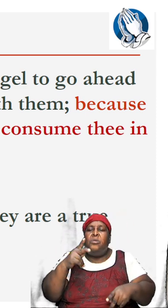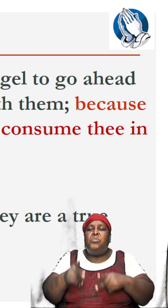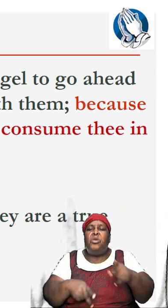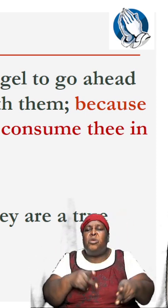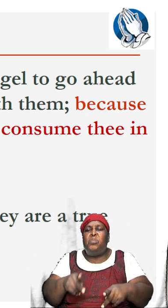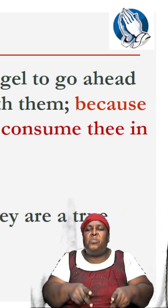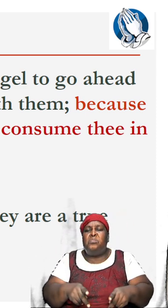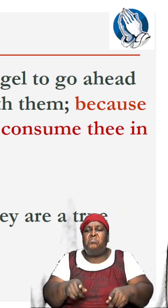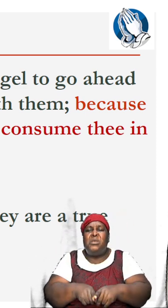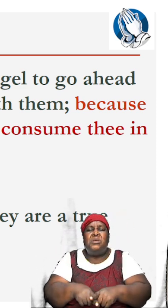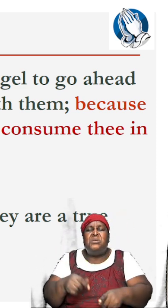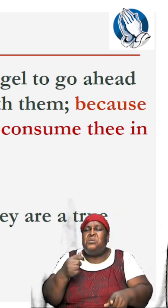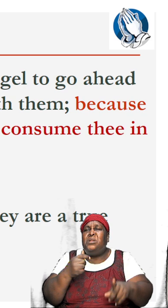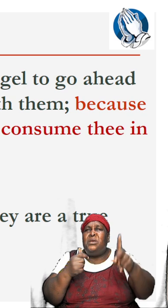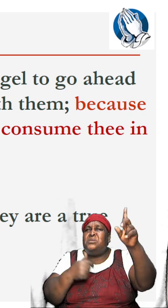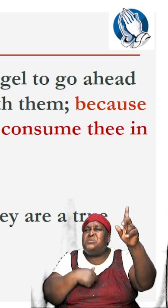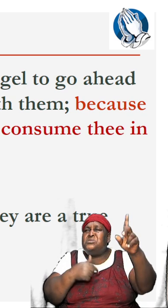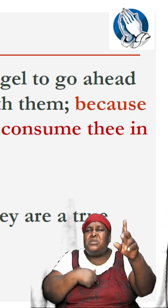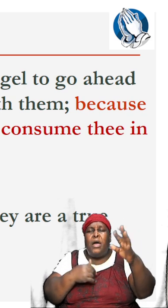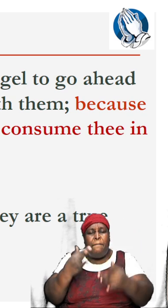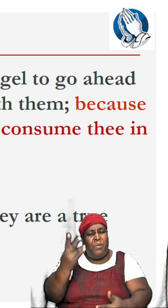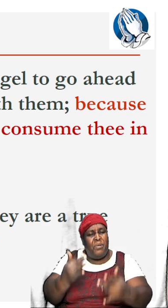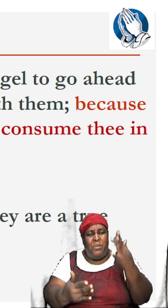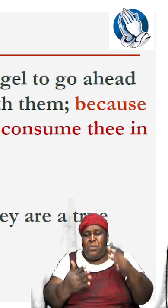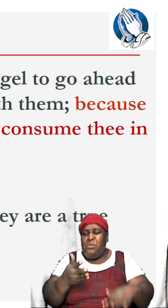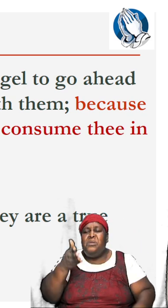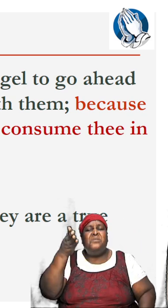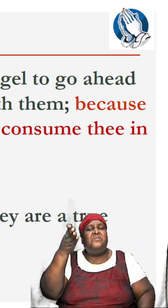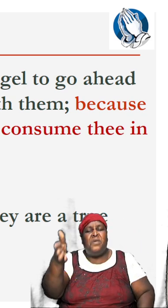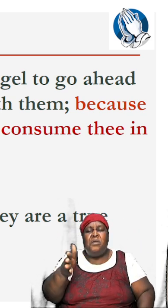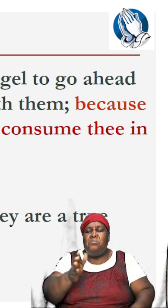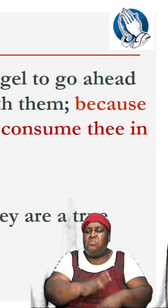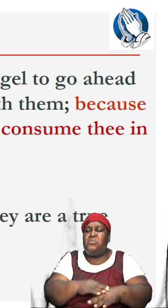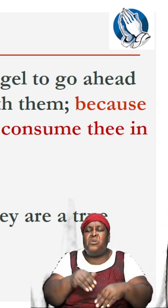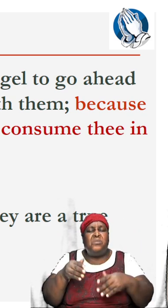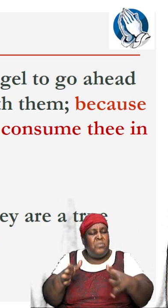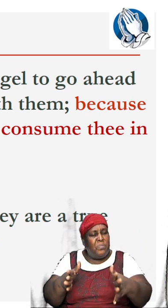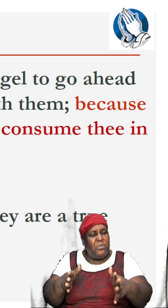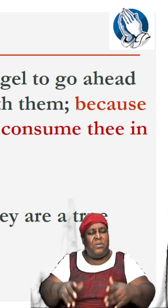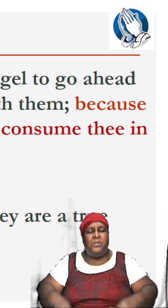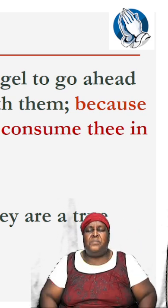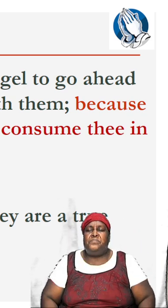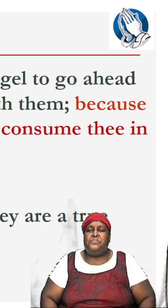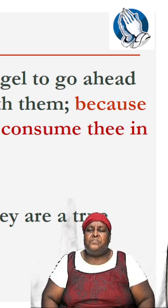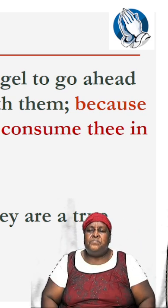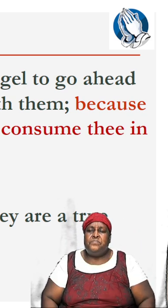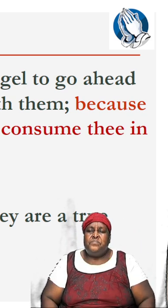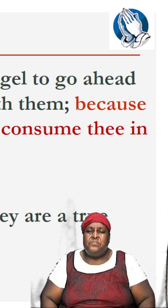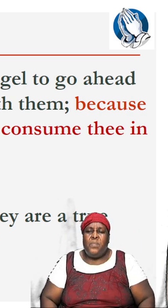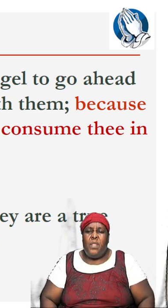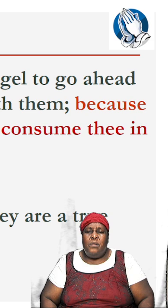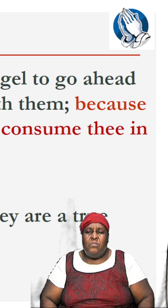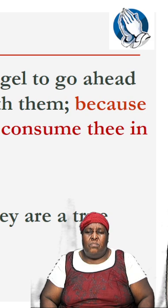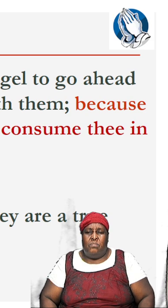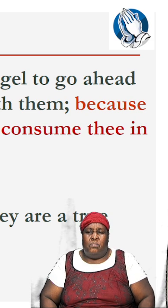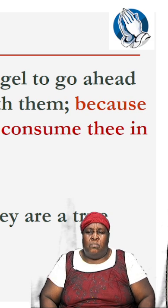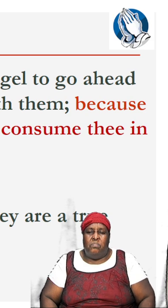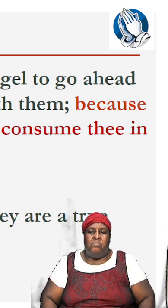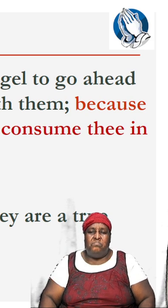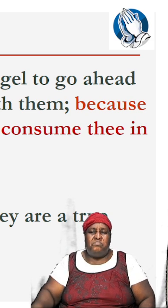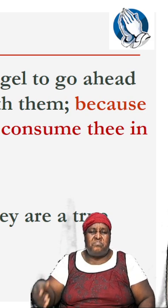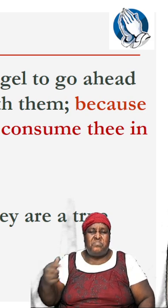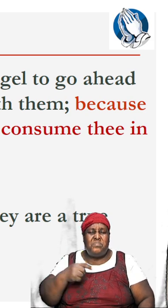I consume thee along the way. Praise God. You know, as I thought about